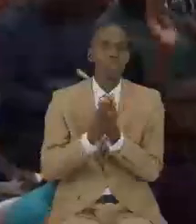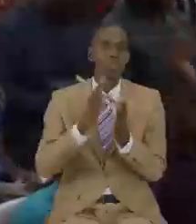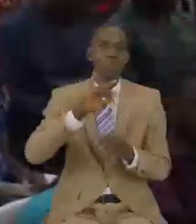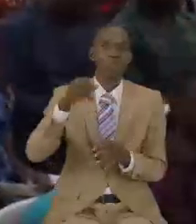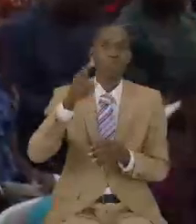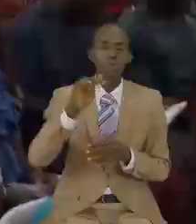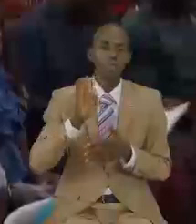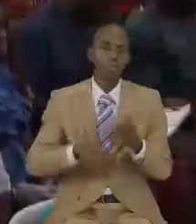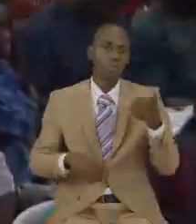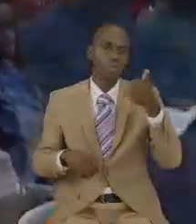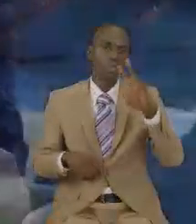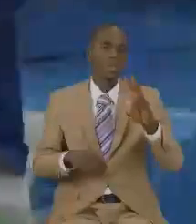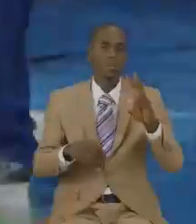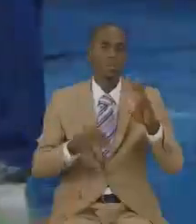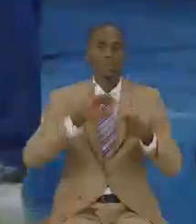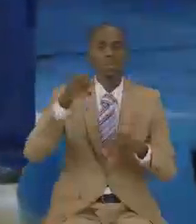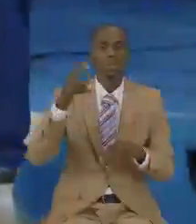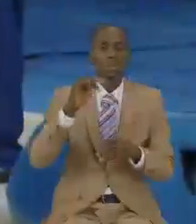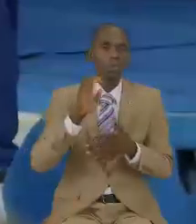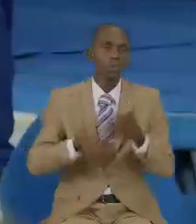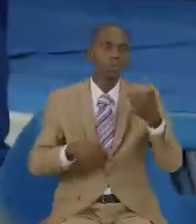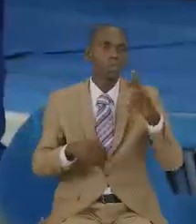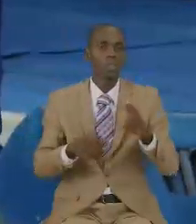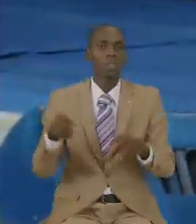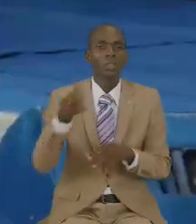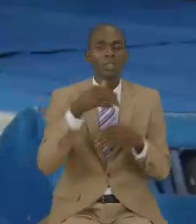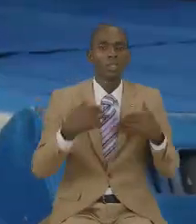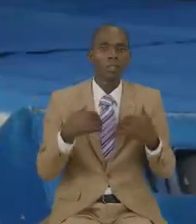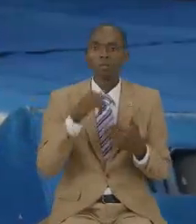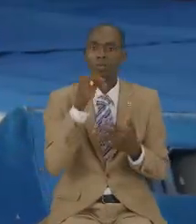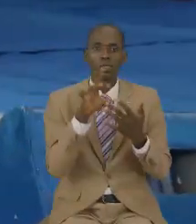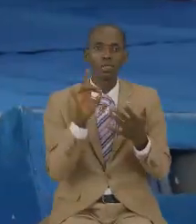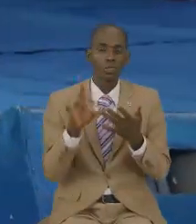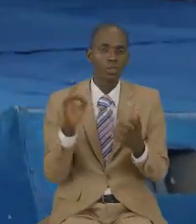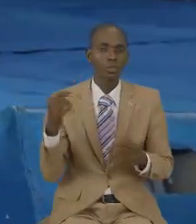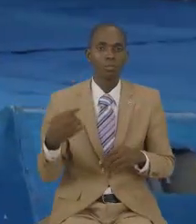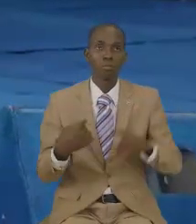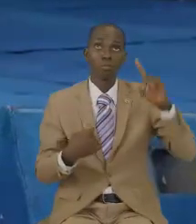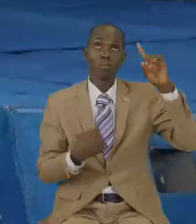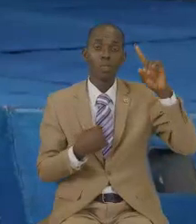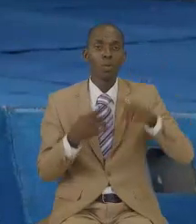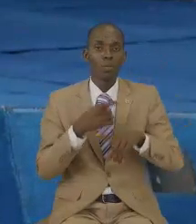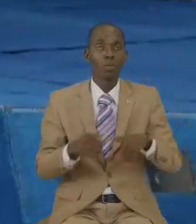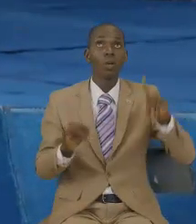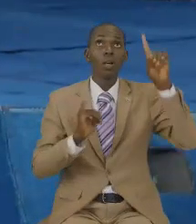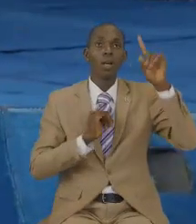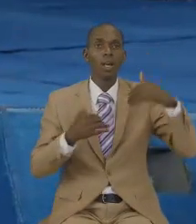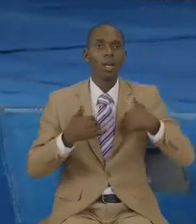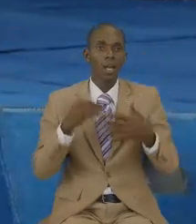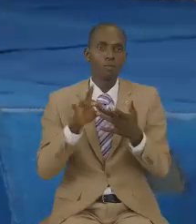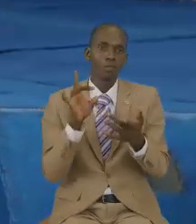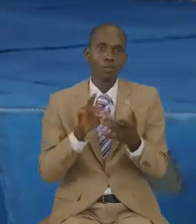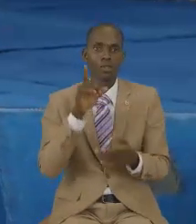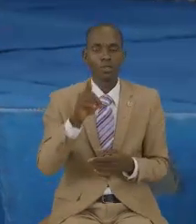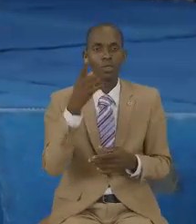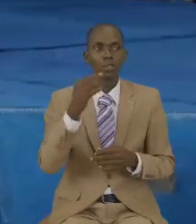verse 16. It says, ye have not chosen me, but I have chosen you. The God